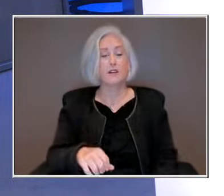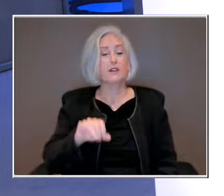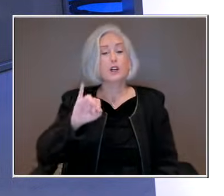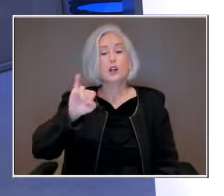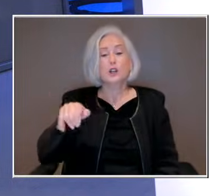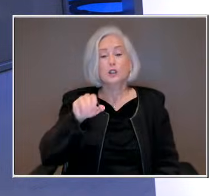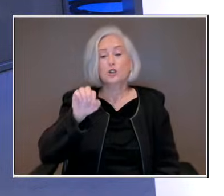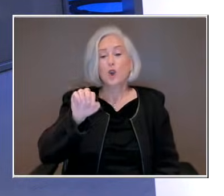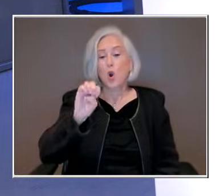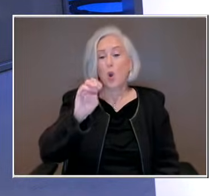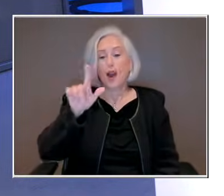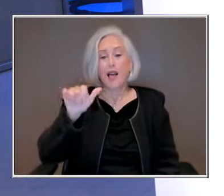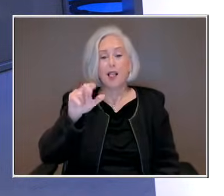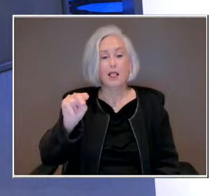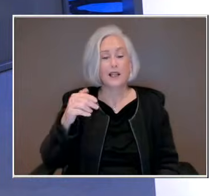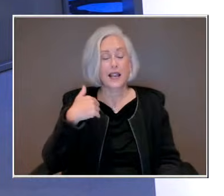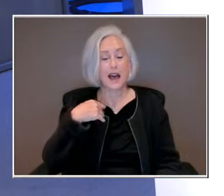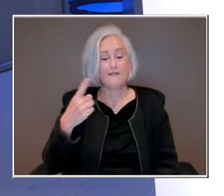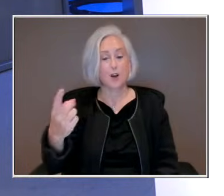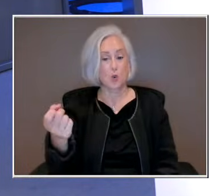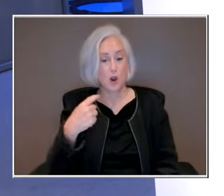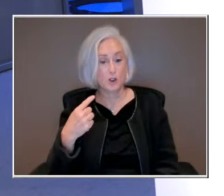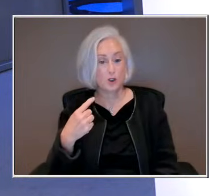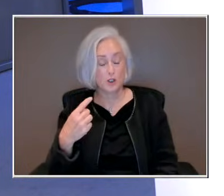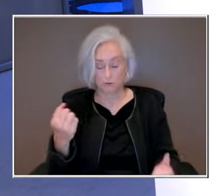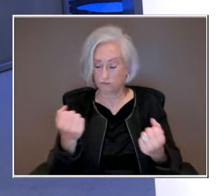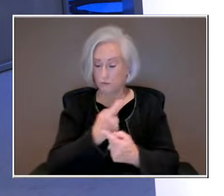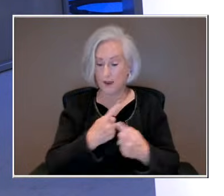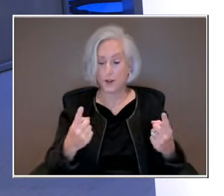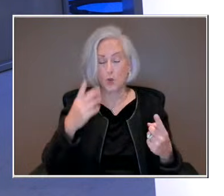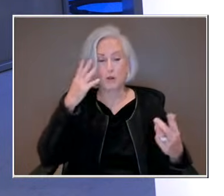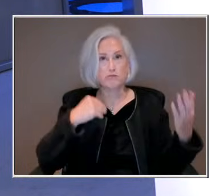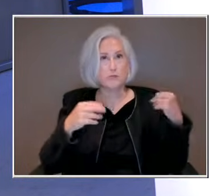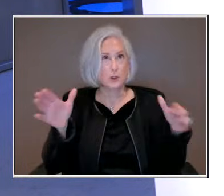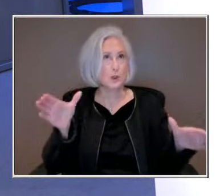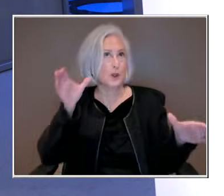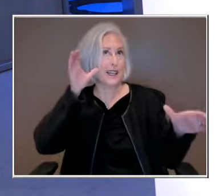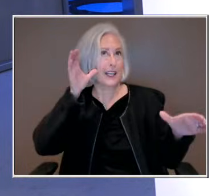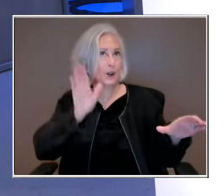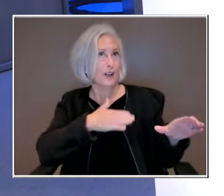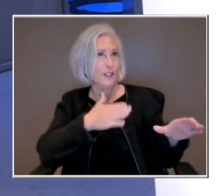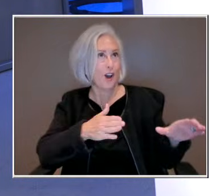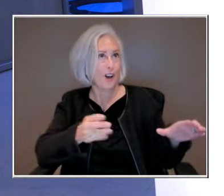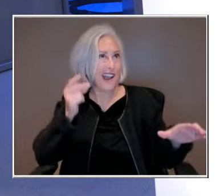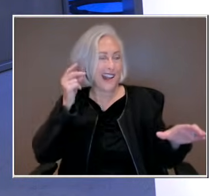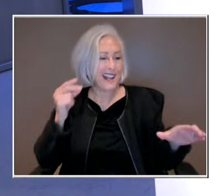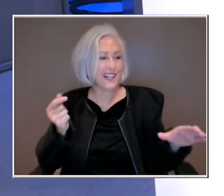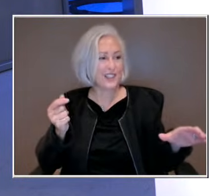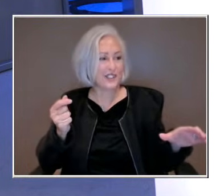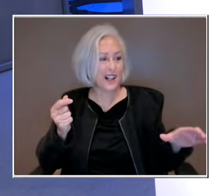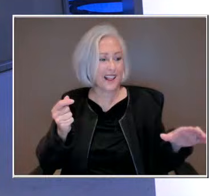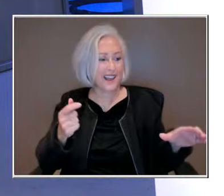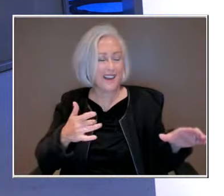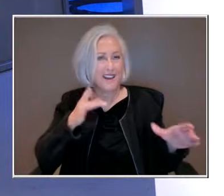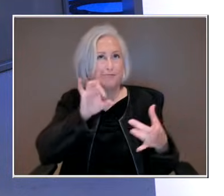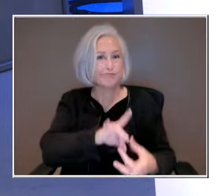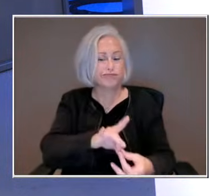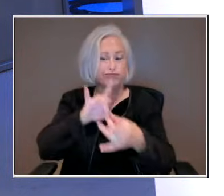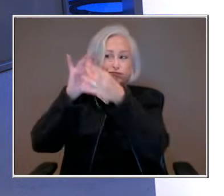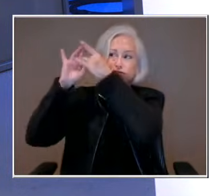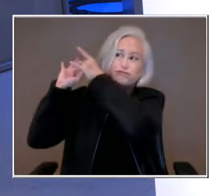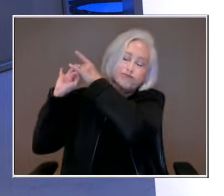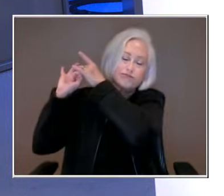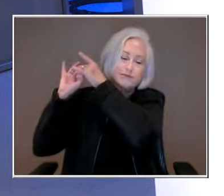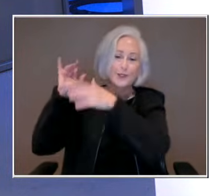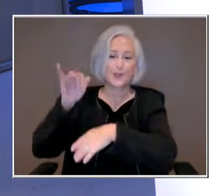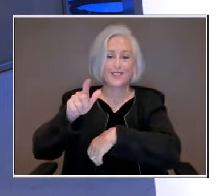wanted to share. I think most everyone has had the experience of hearing a song and instantly being taken back to that time. That's so true. I